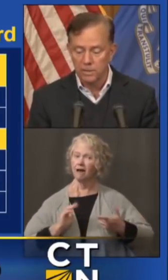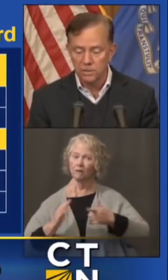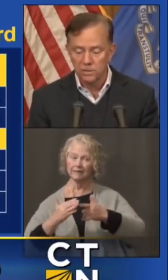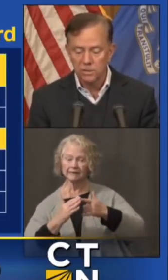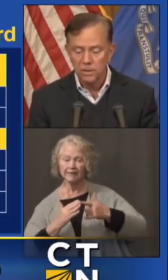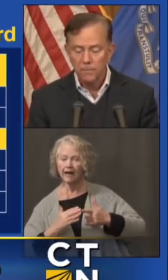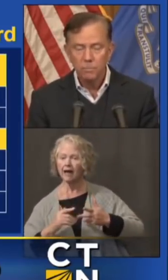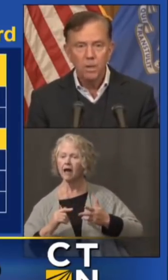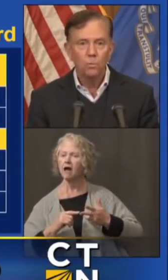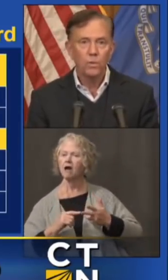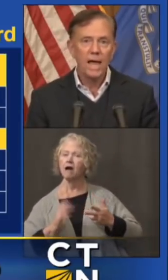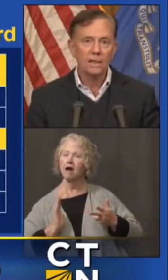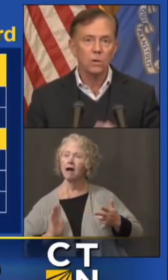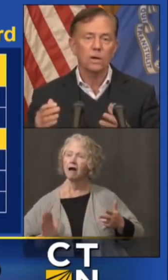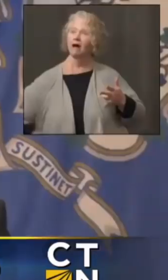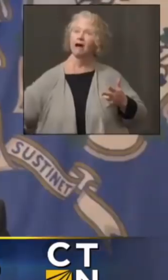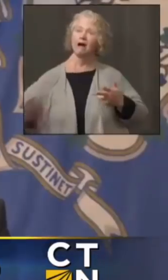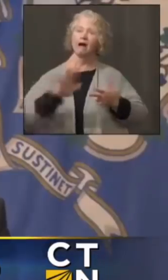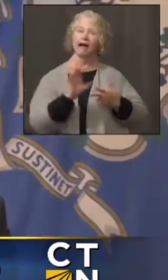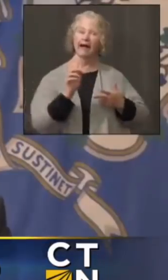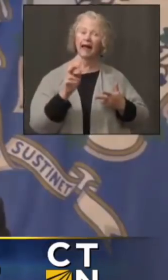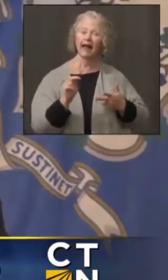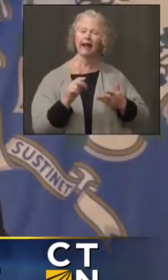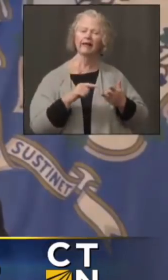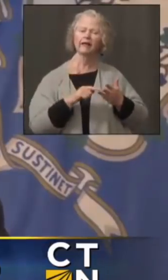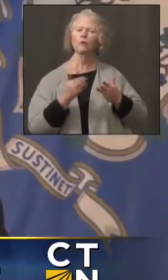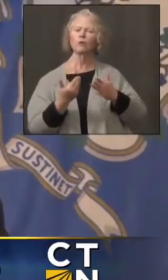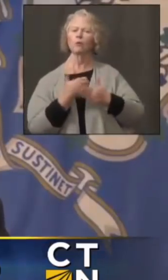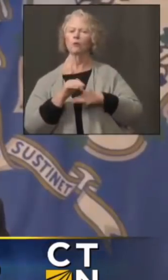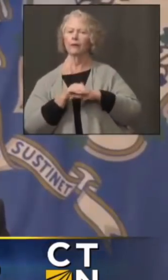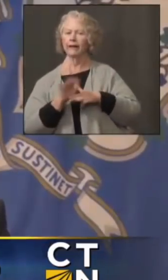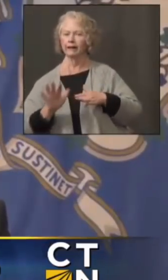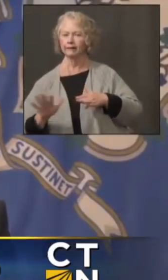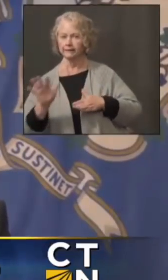regional basis. With that, look, I'm putting a lot of